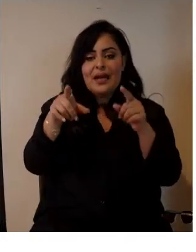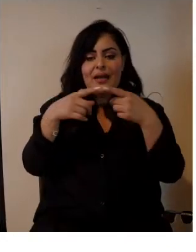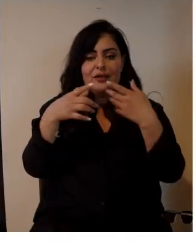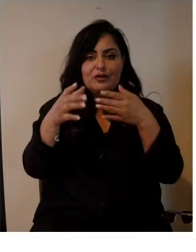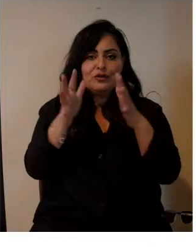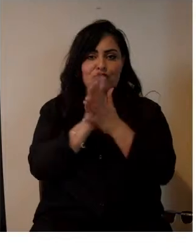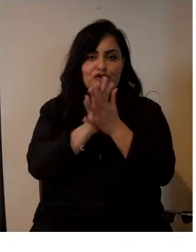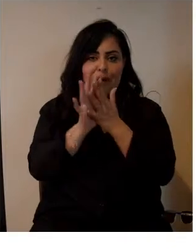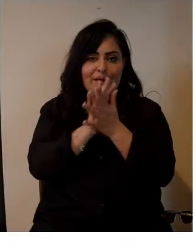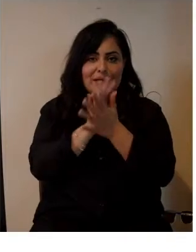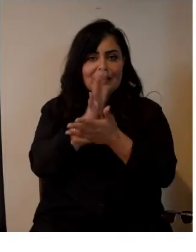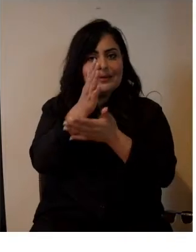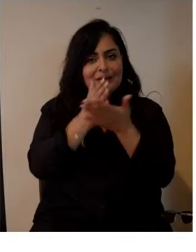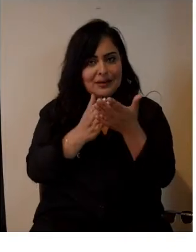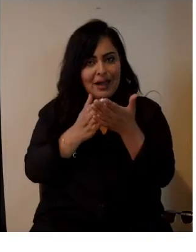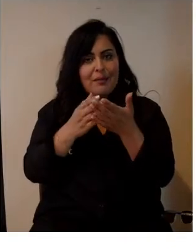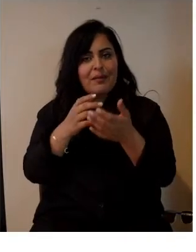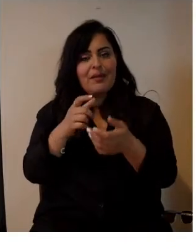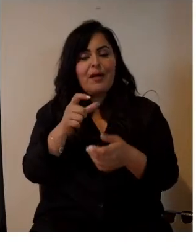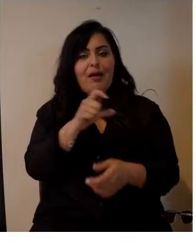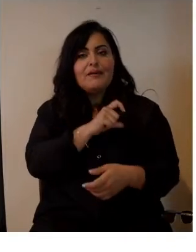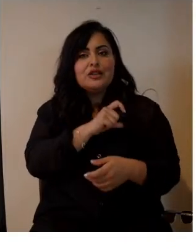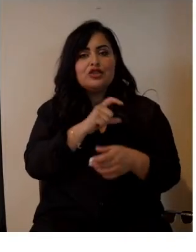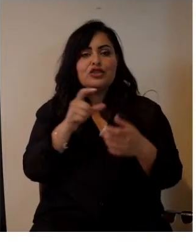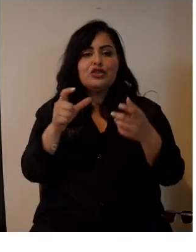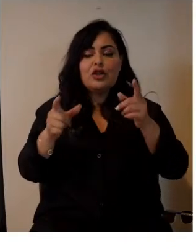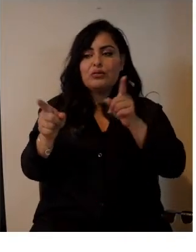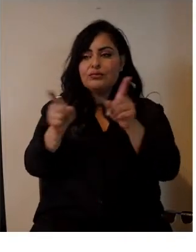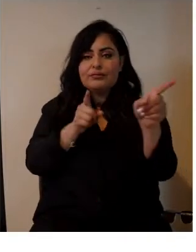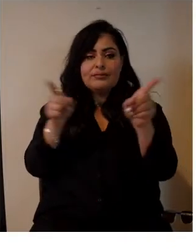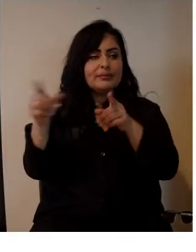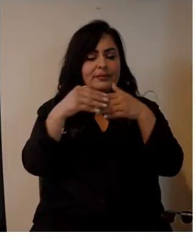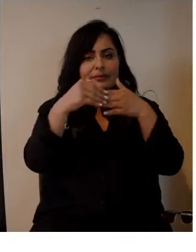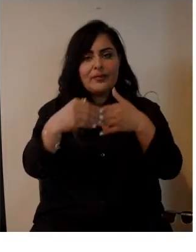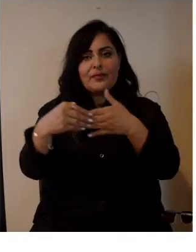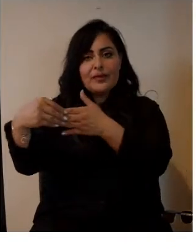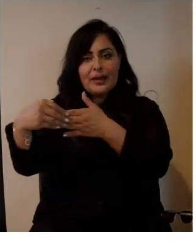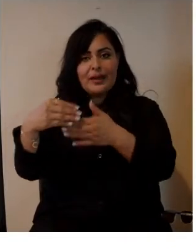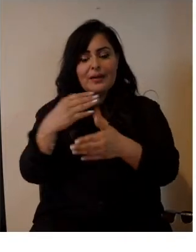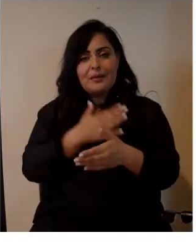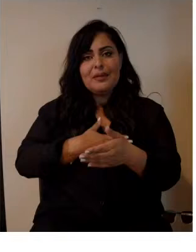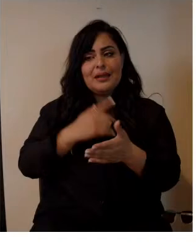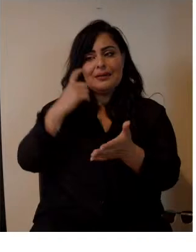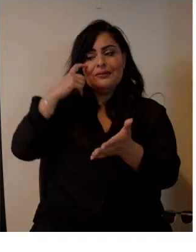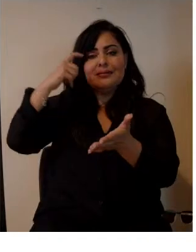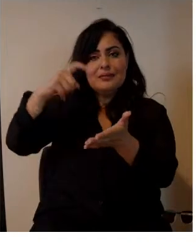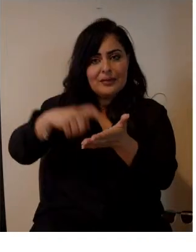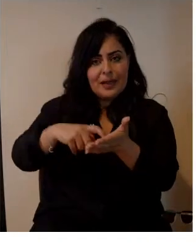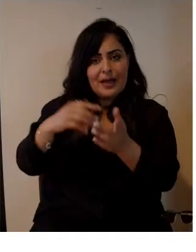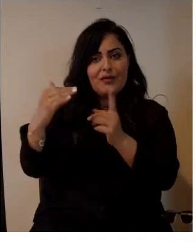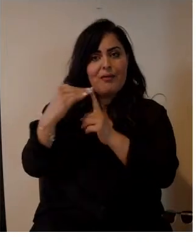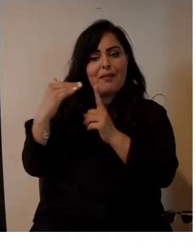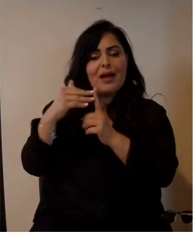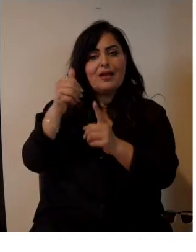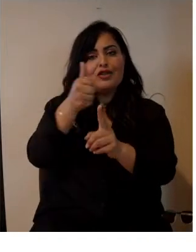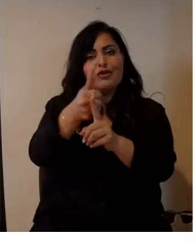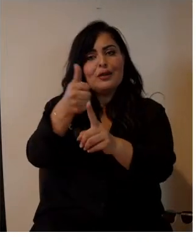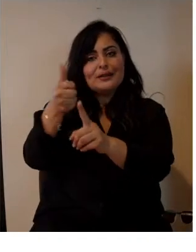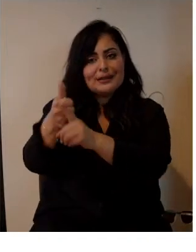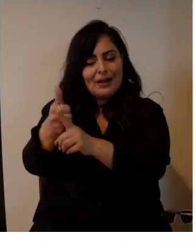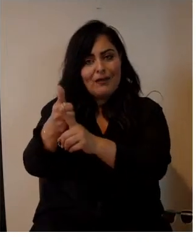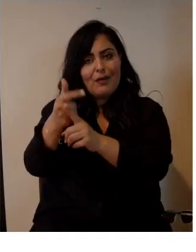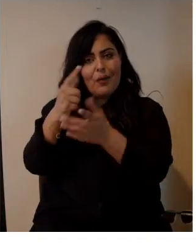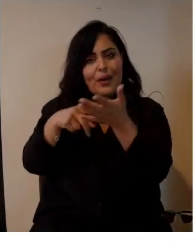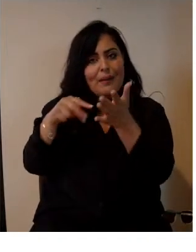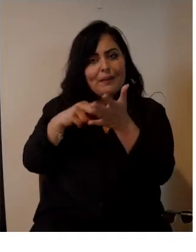being controlled by officers, and it's very, very important that you know they're there, first of all, but second, that you know, remind yourselves about what it is to stop